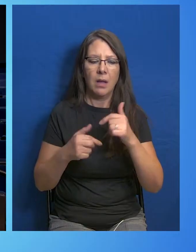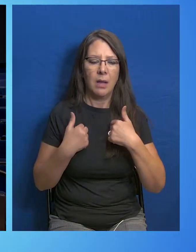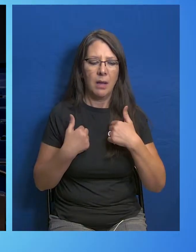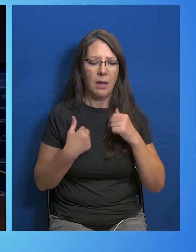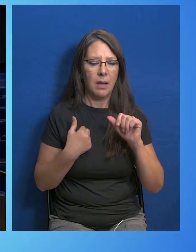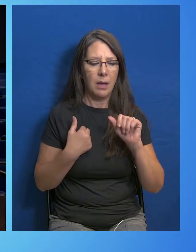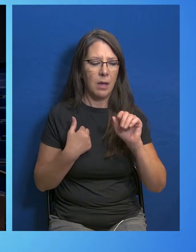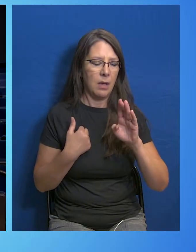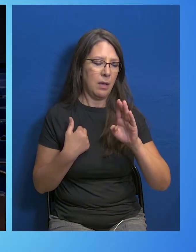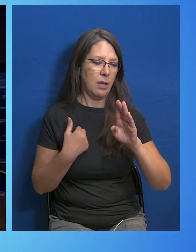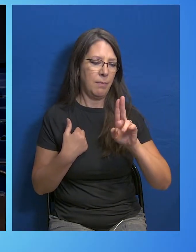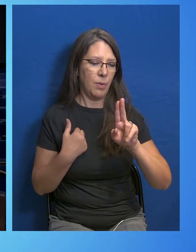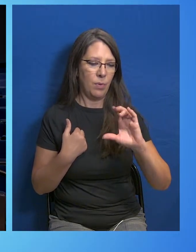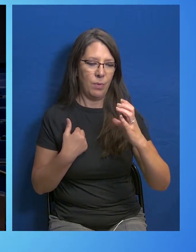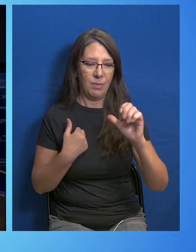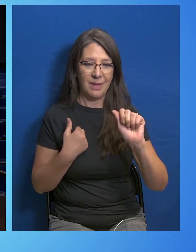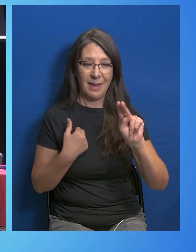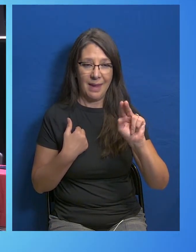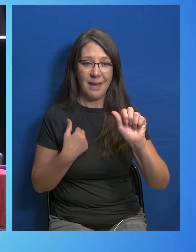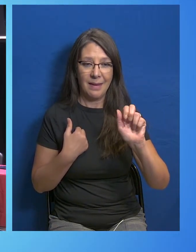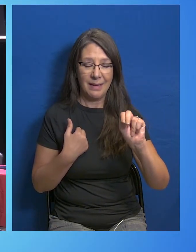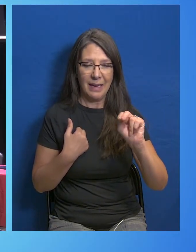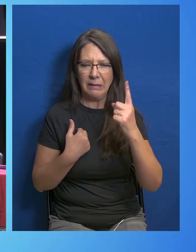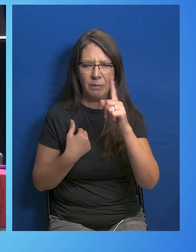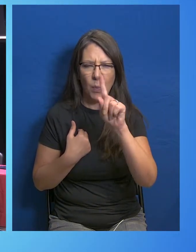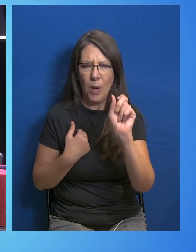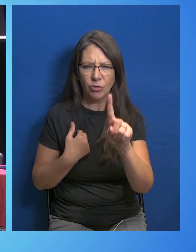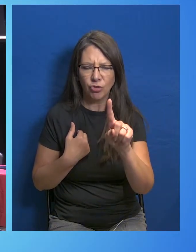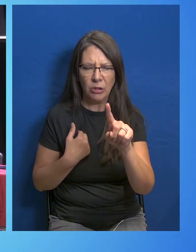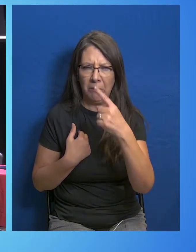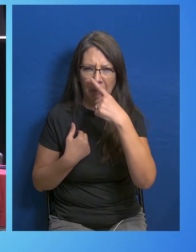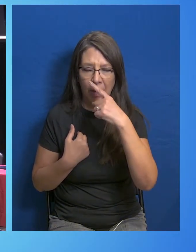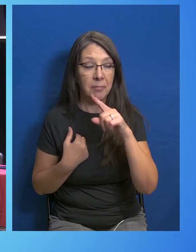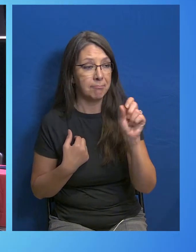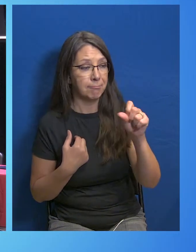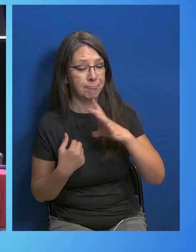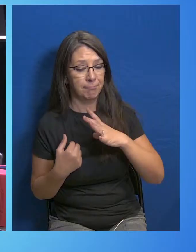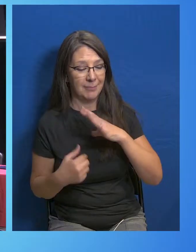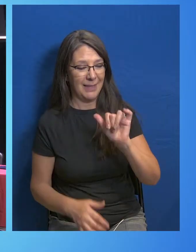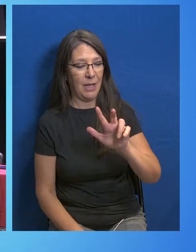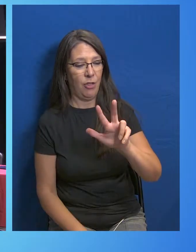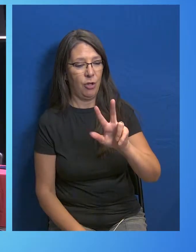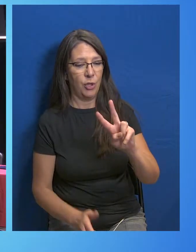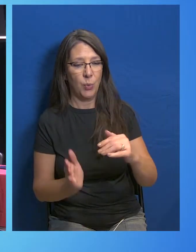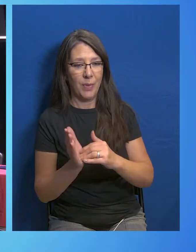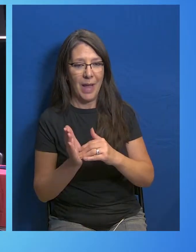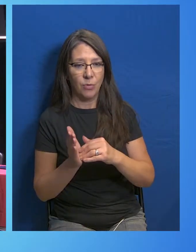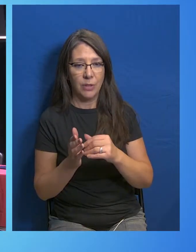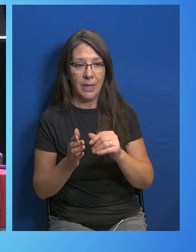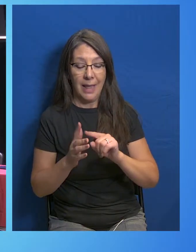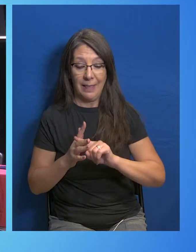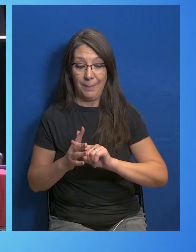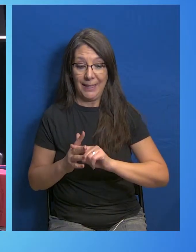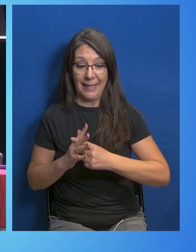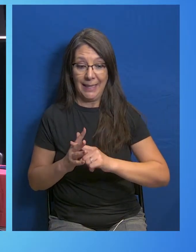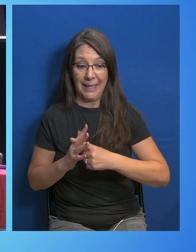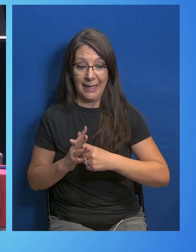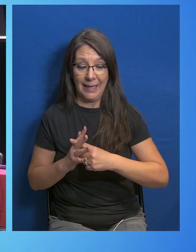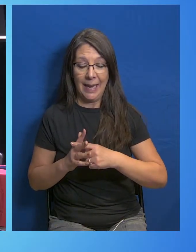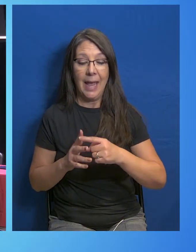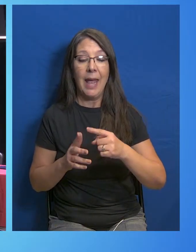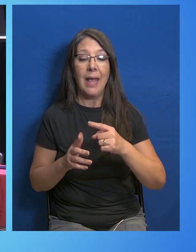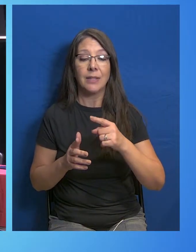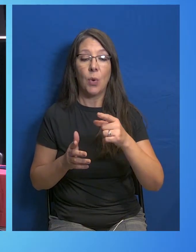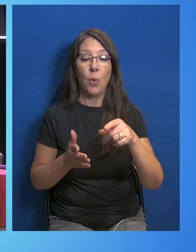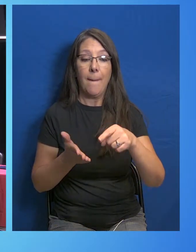Yes. I have a question on that one. Yes. The $32,000 you said is upfront? Yes. Then gets